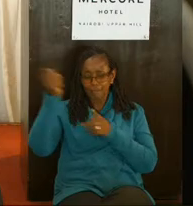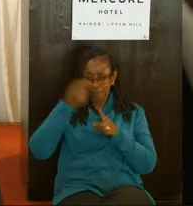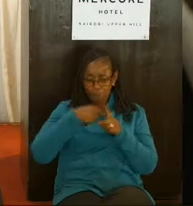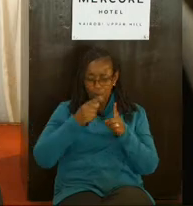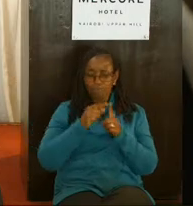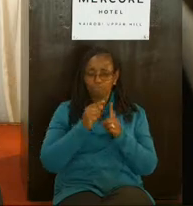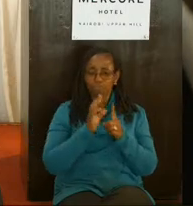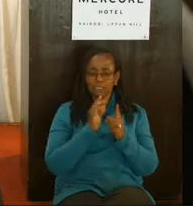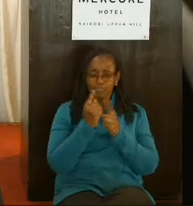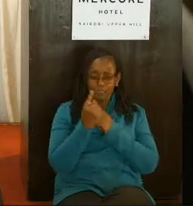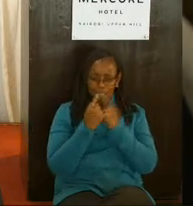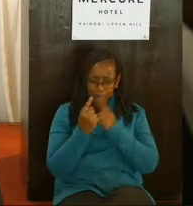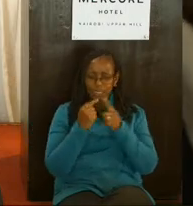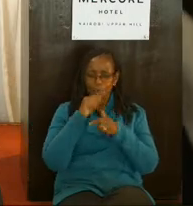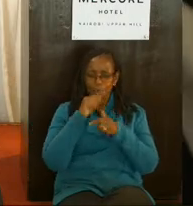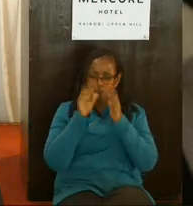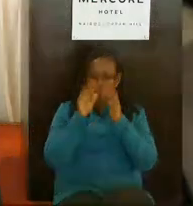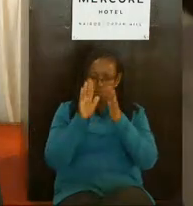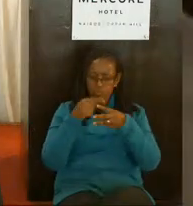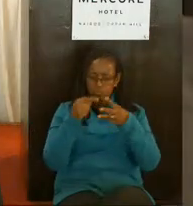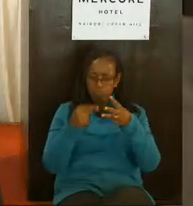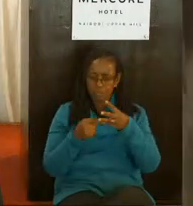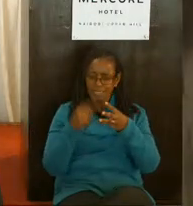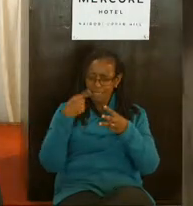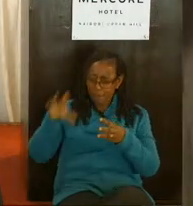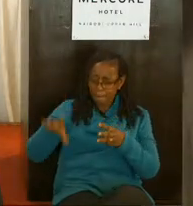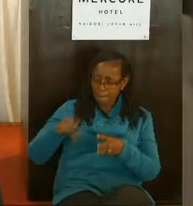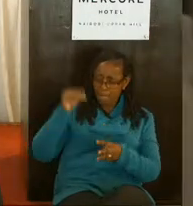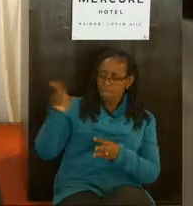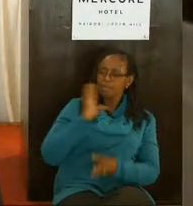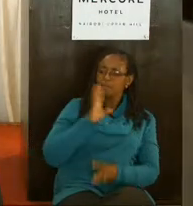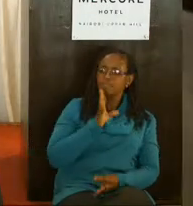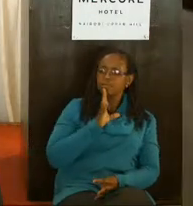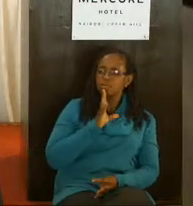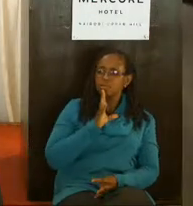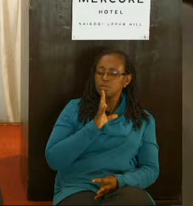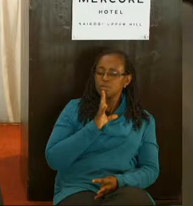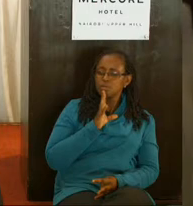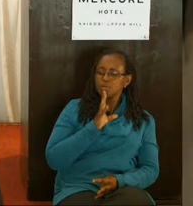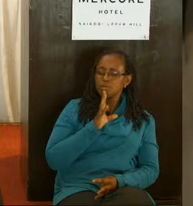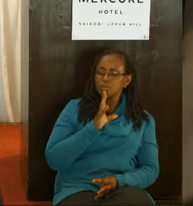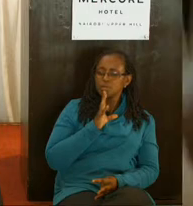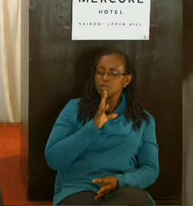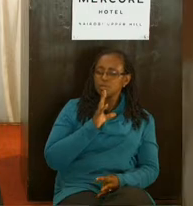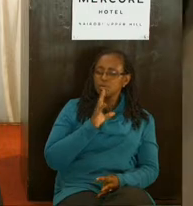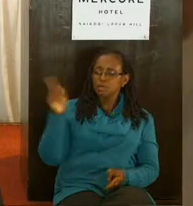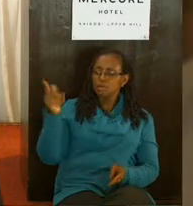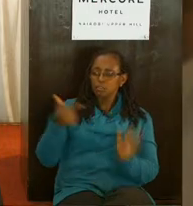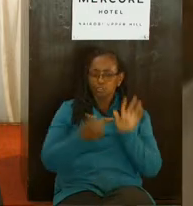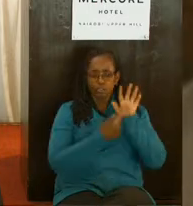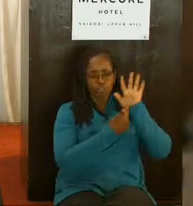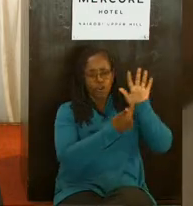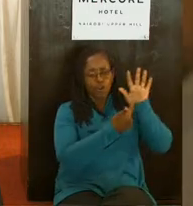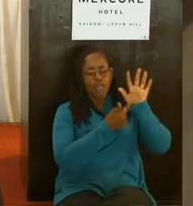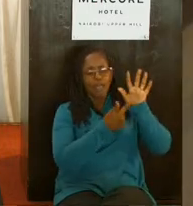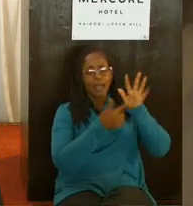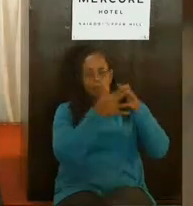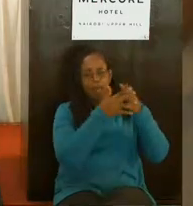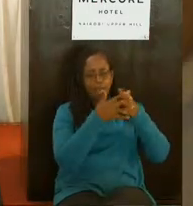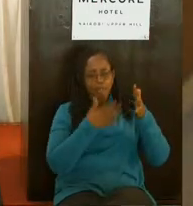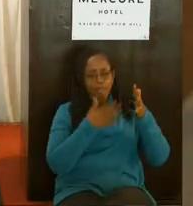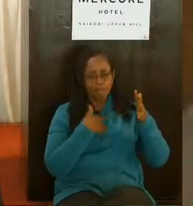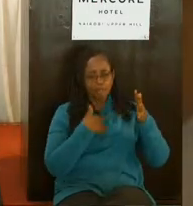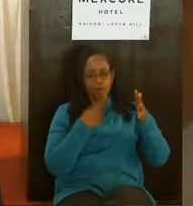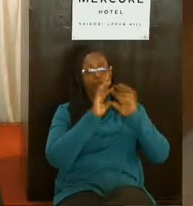of the Union she took the speech showed the American people in the whole world and just do